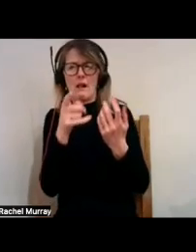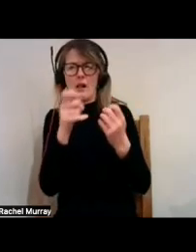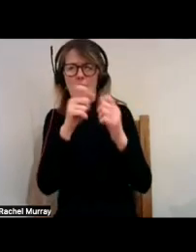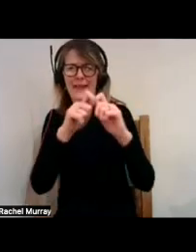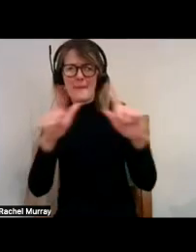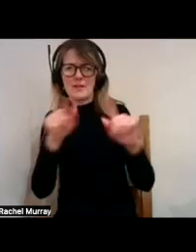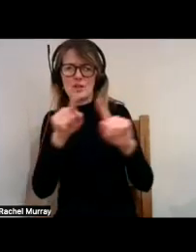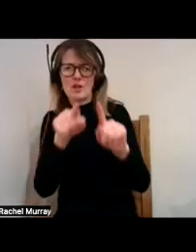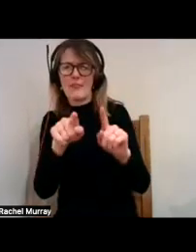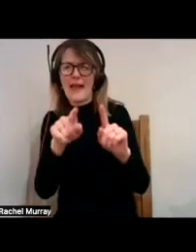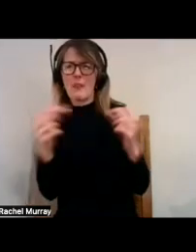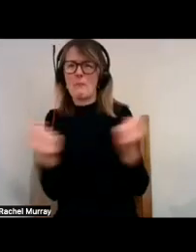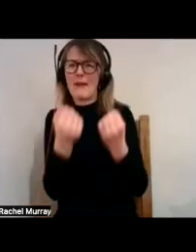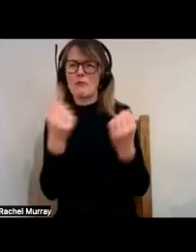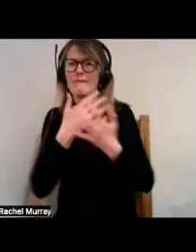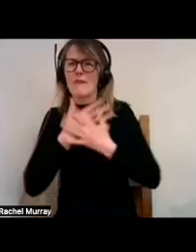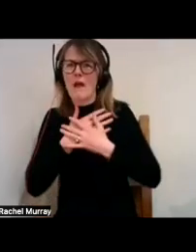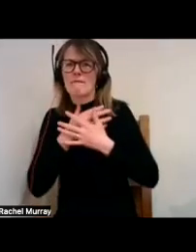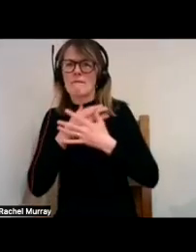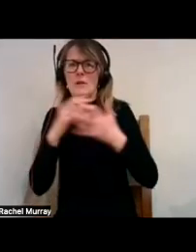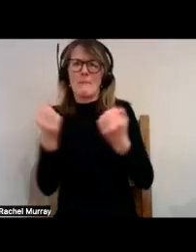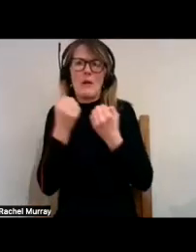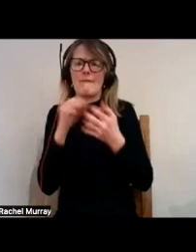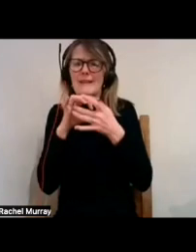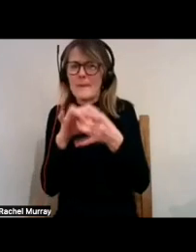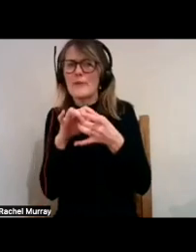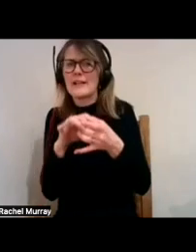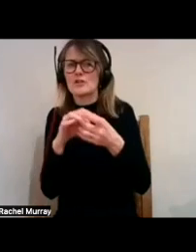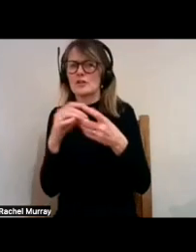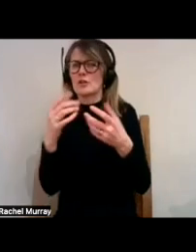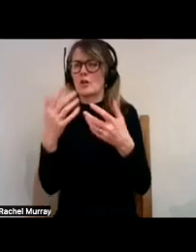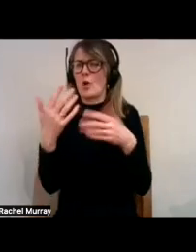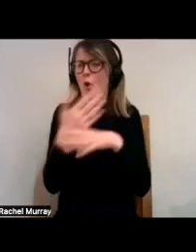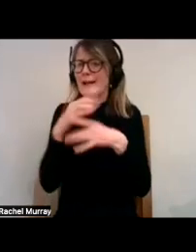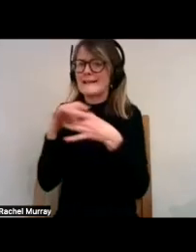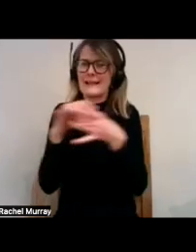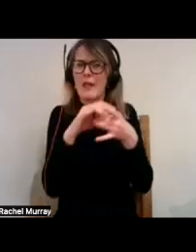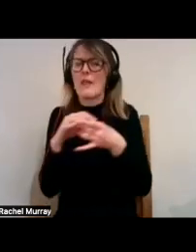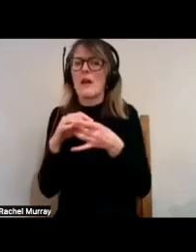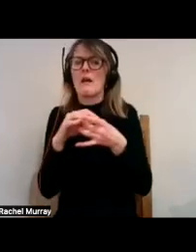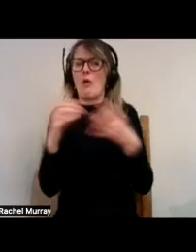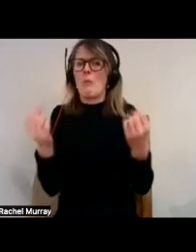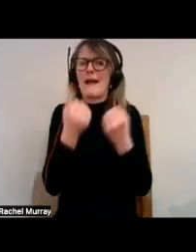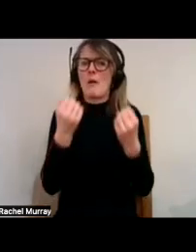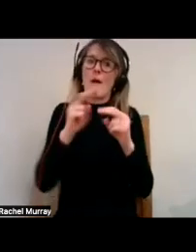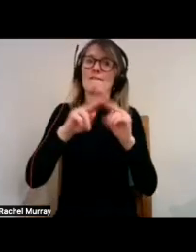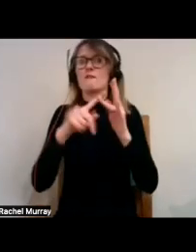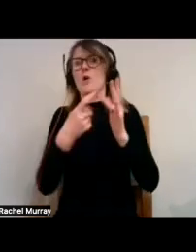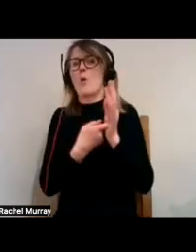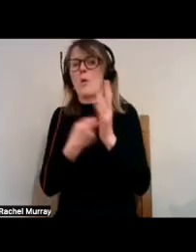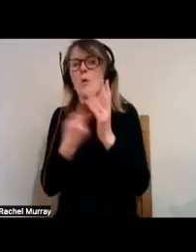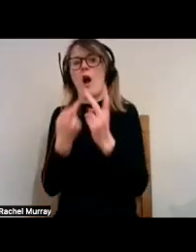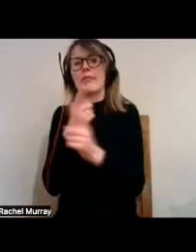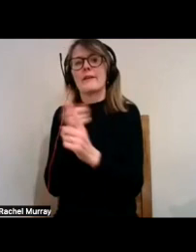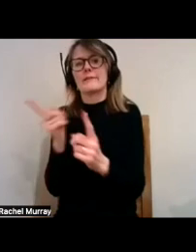collaboration or of working together or of and so on, or power for others. For those of you